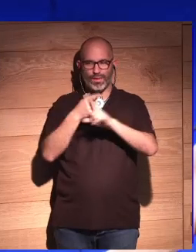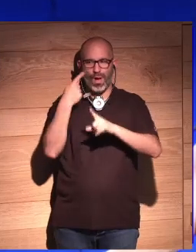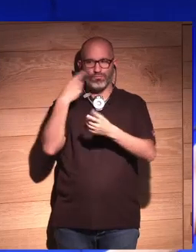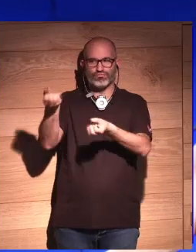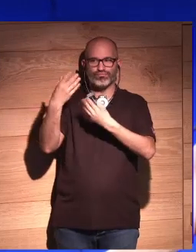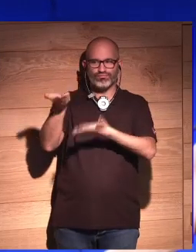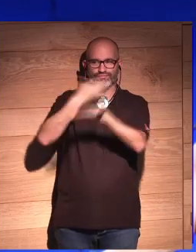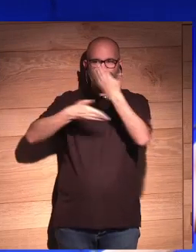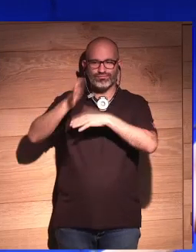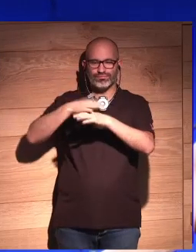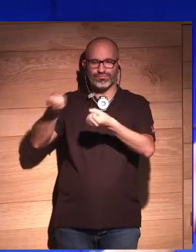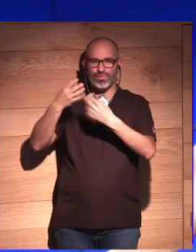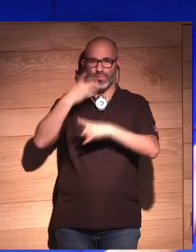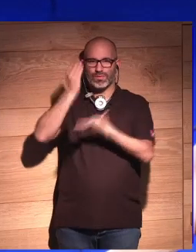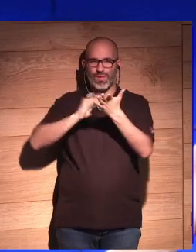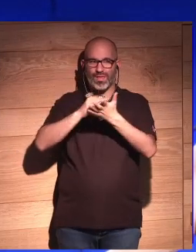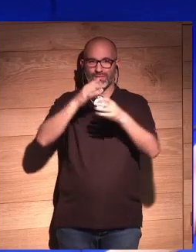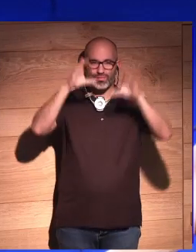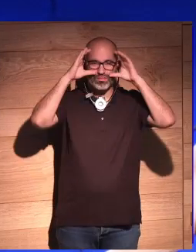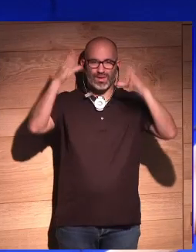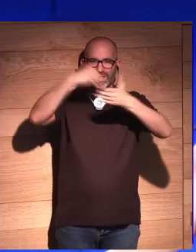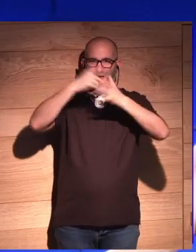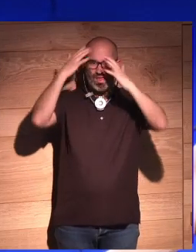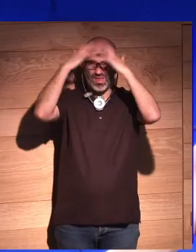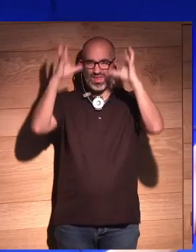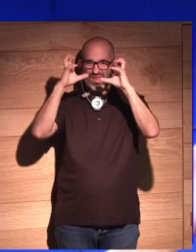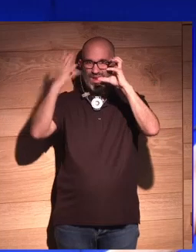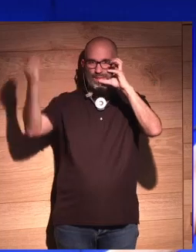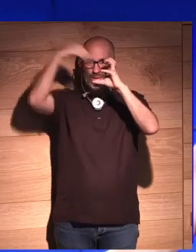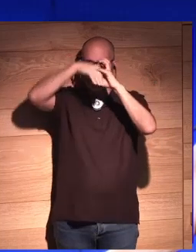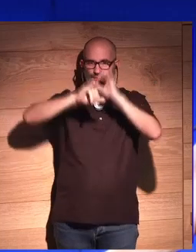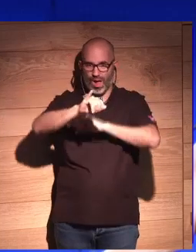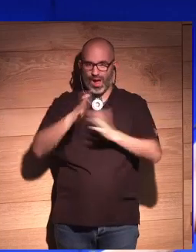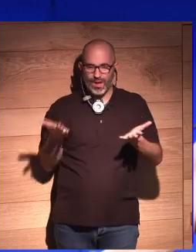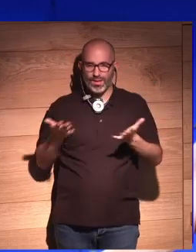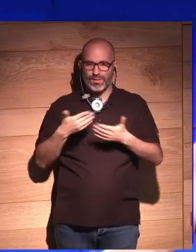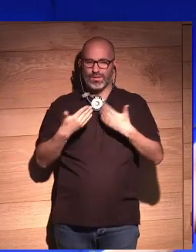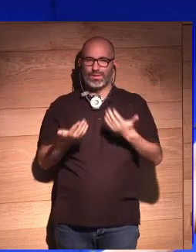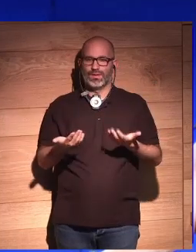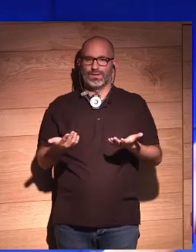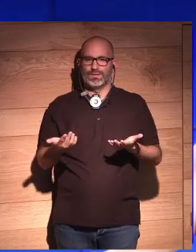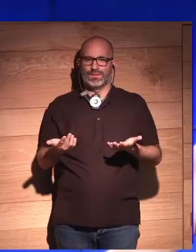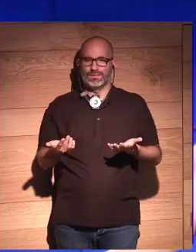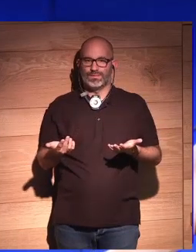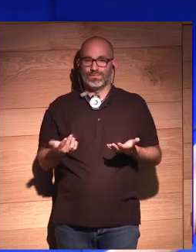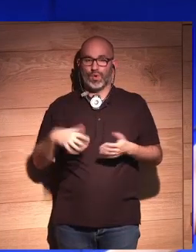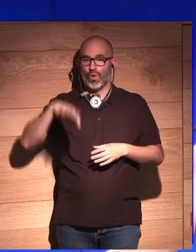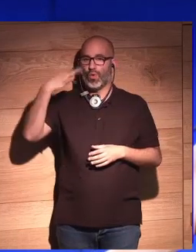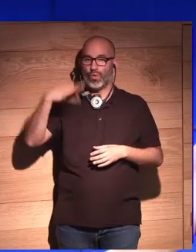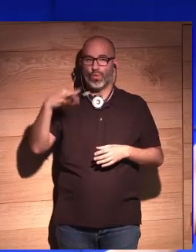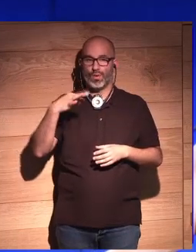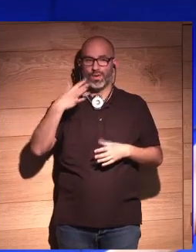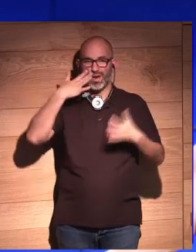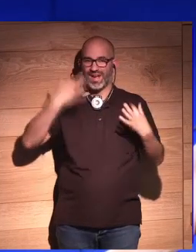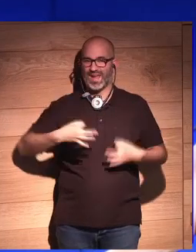And found that so reality, the only thing that's real,